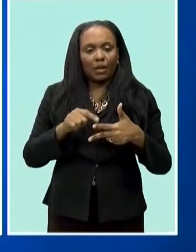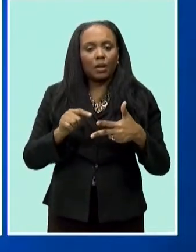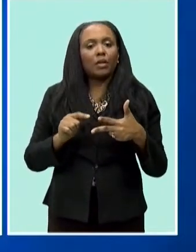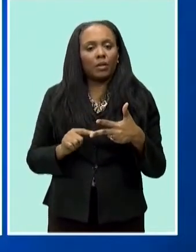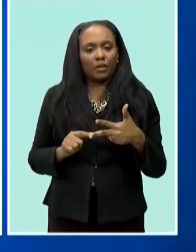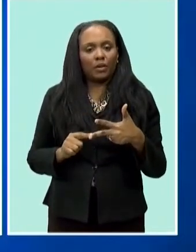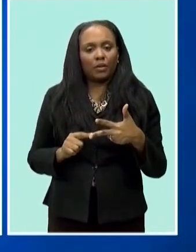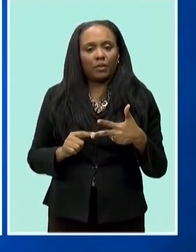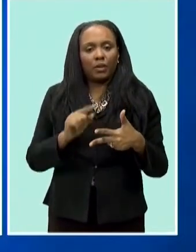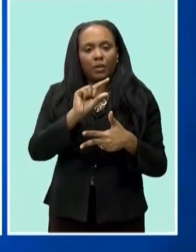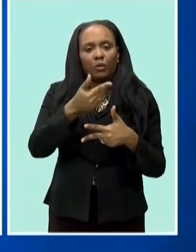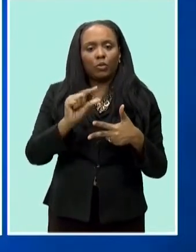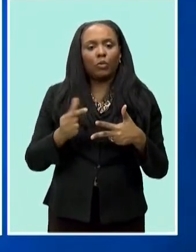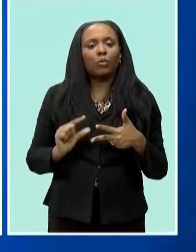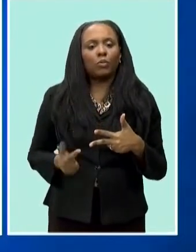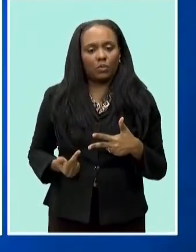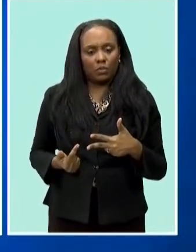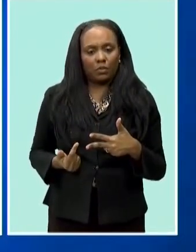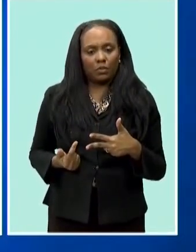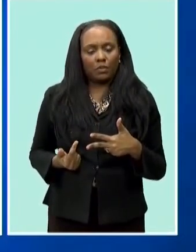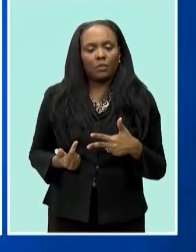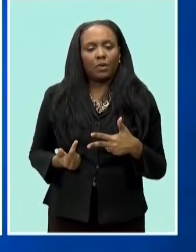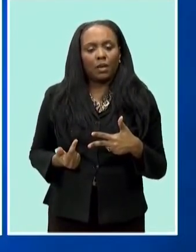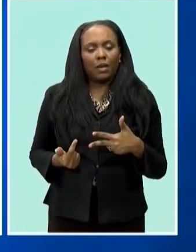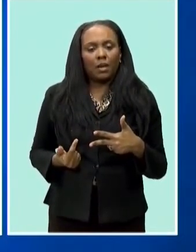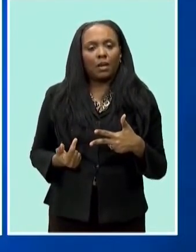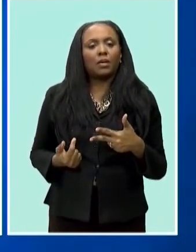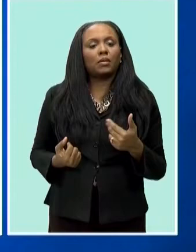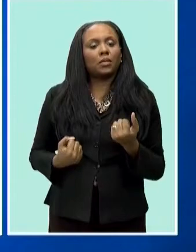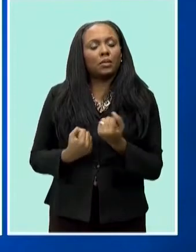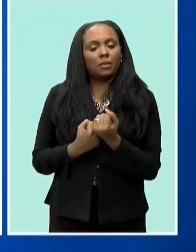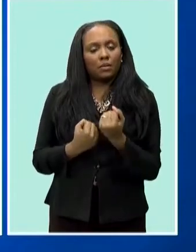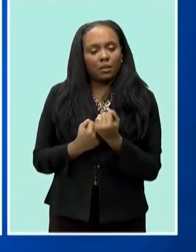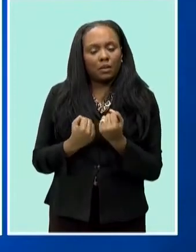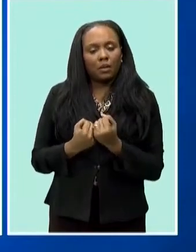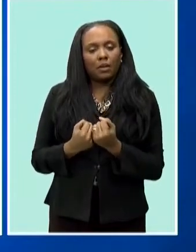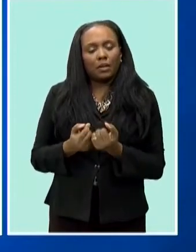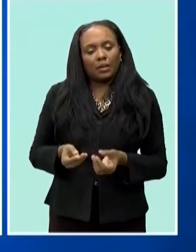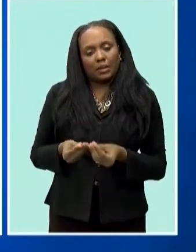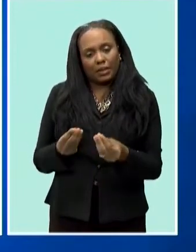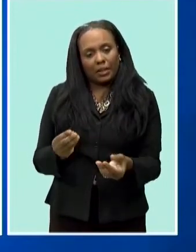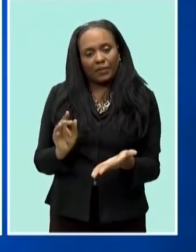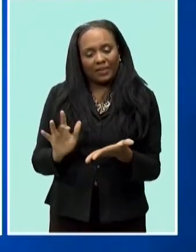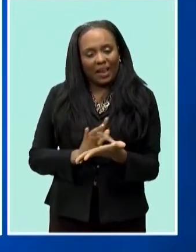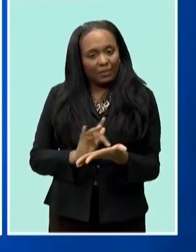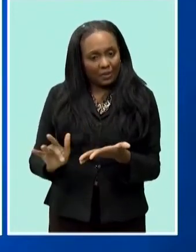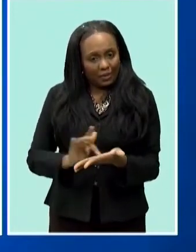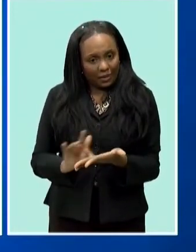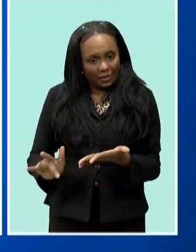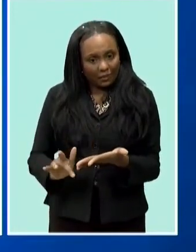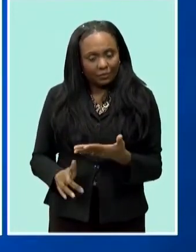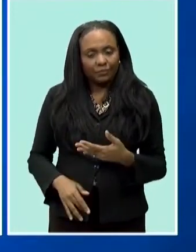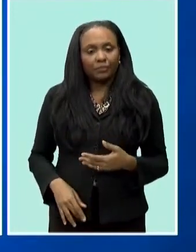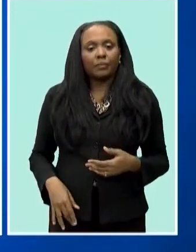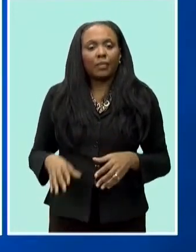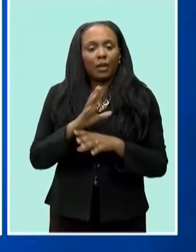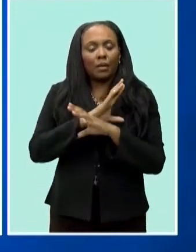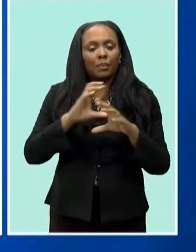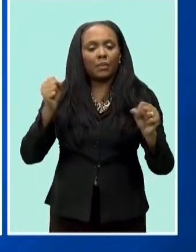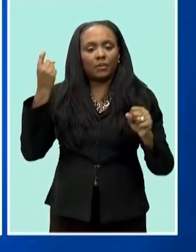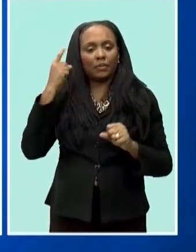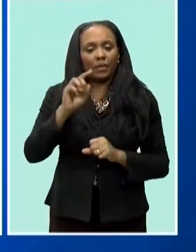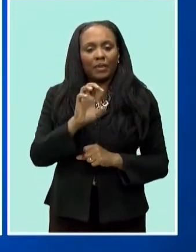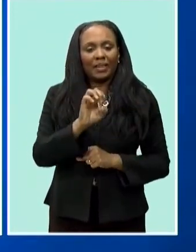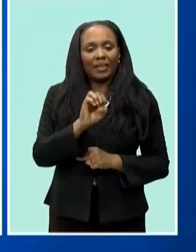People's Republic of China in Barbados, and the Sandy Lane Trust are three of the major sponsors of the competition. President of the Eden Lodge Youth